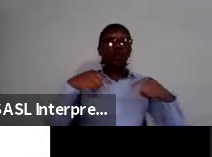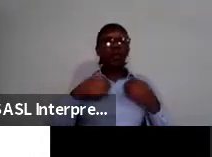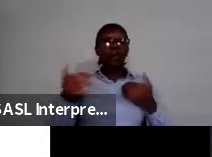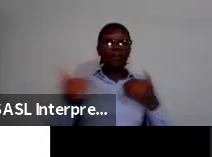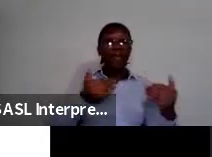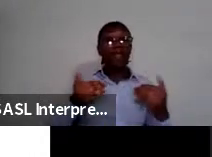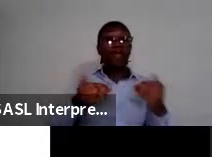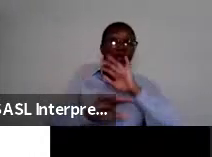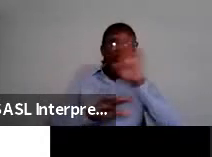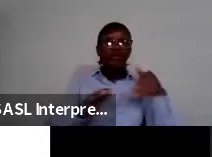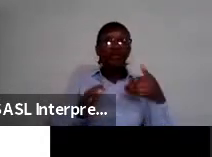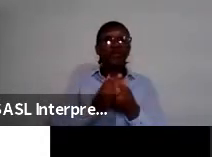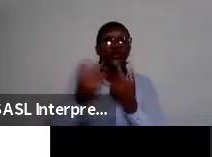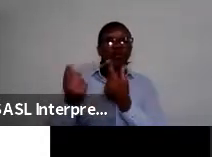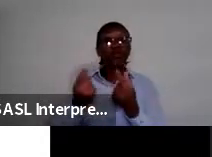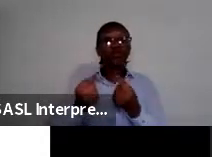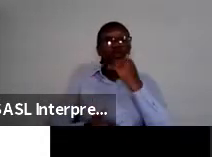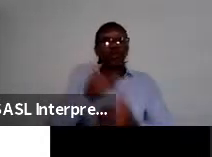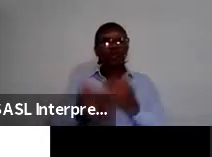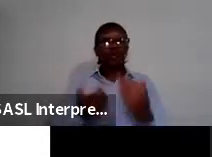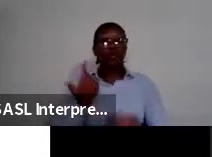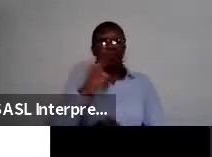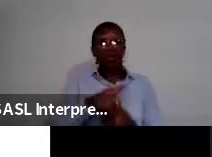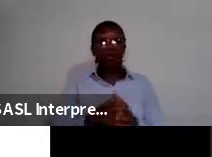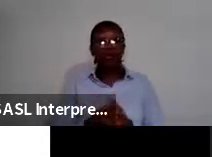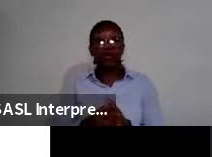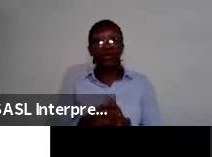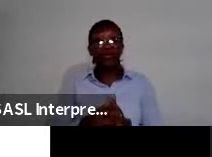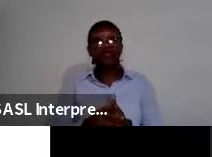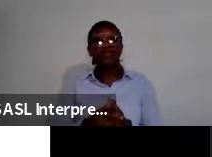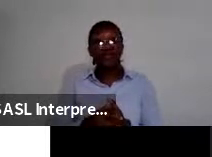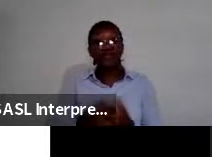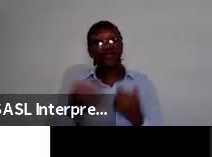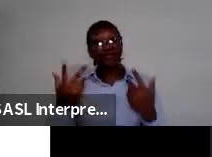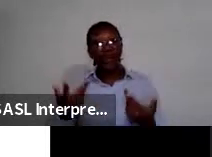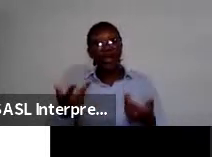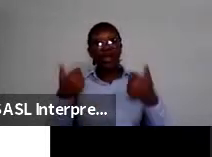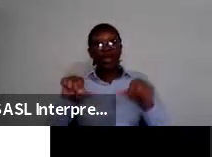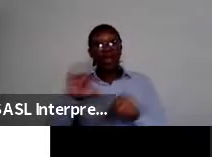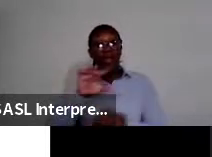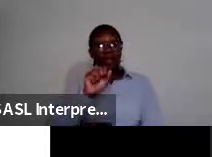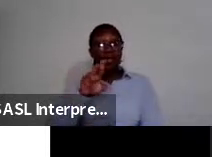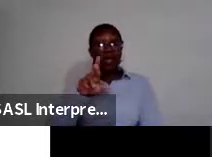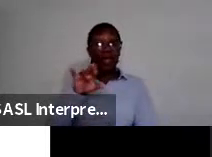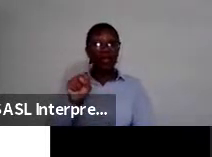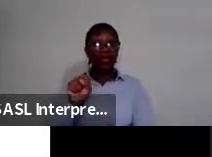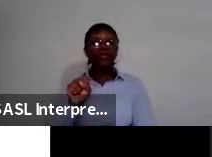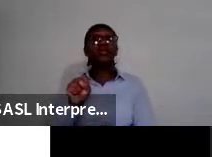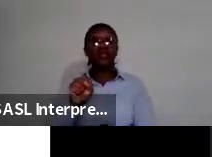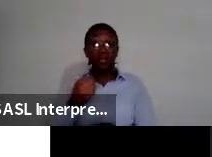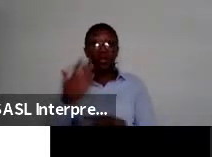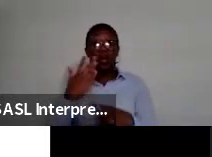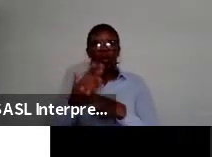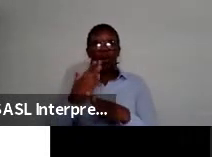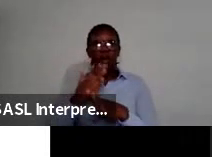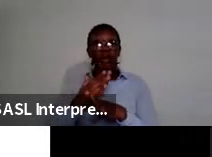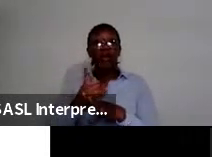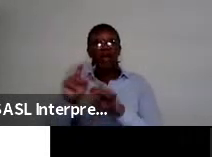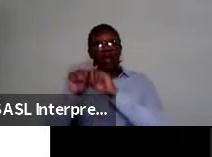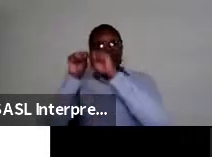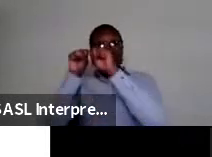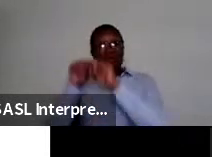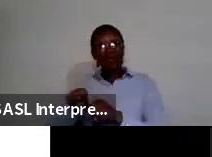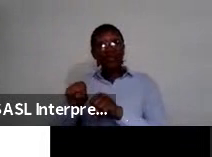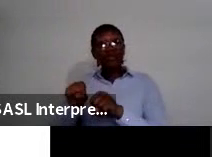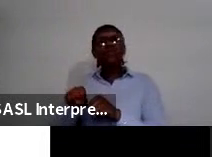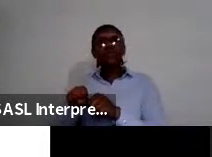Section 2 of our constitution. SARS dispute processes are within the framework or